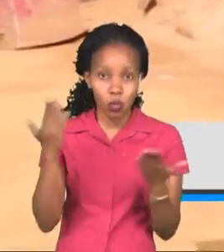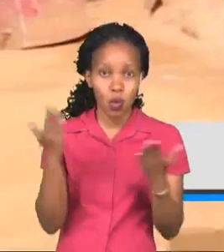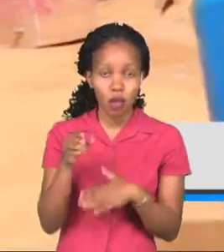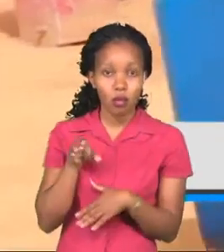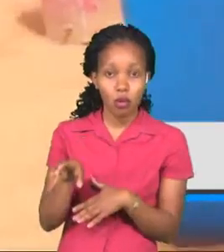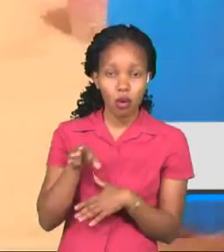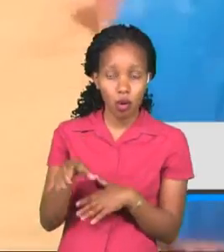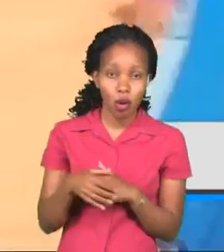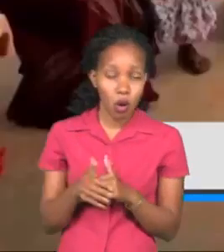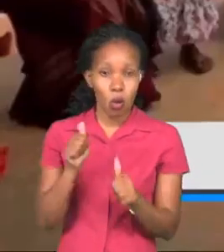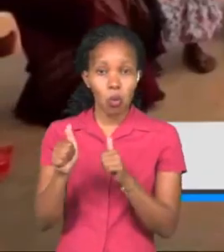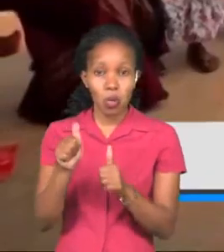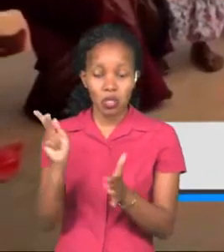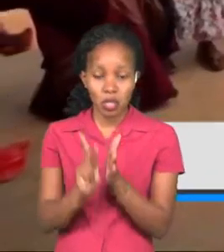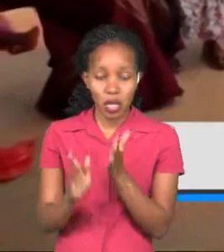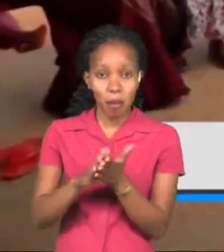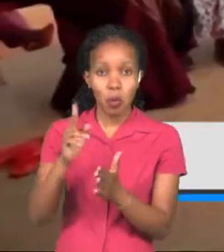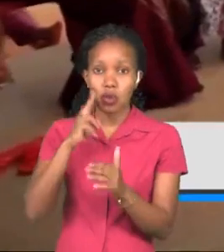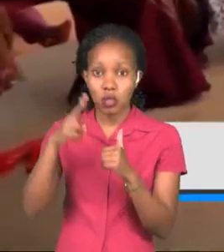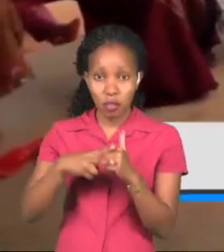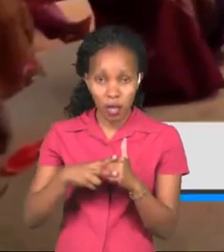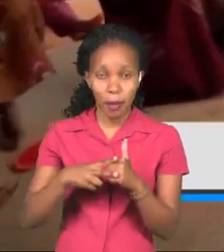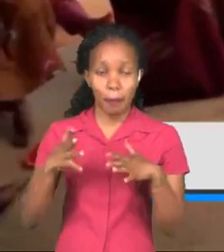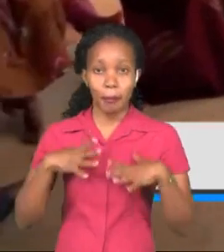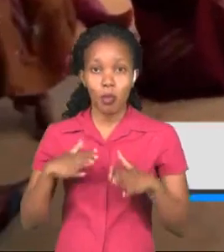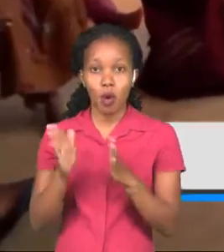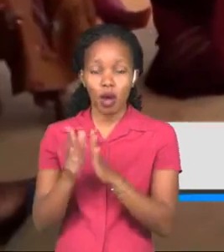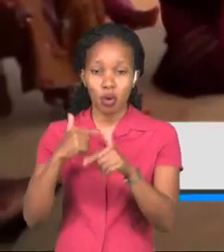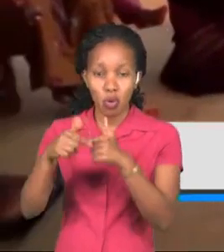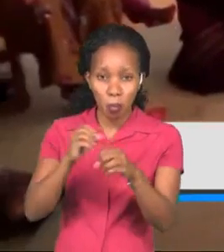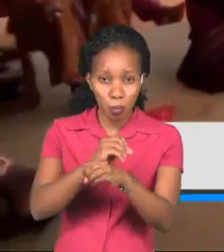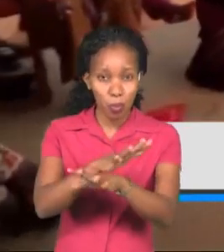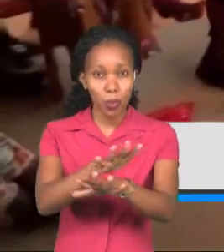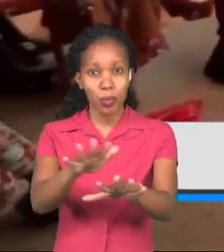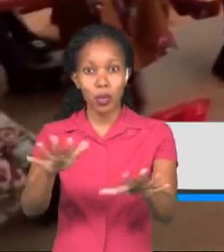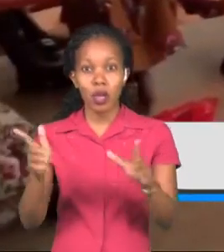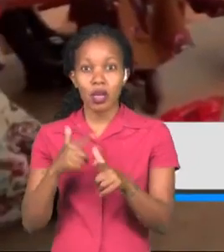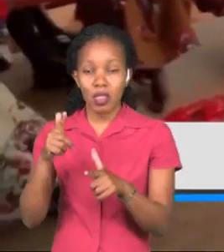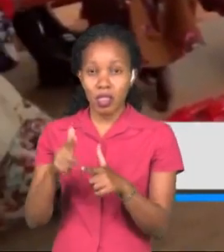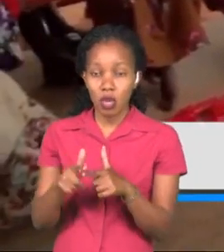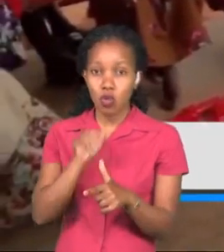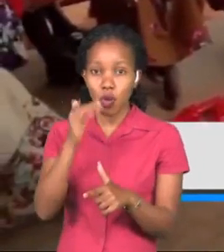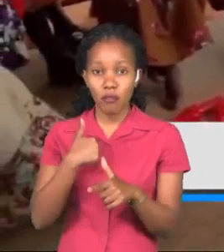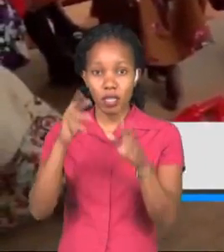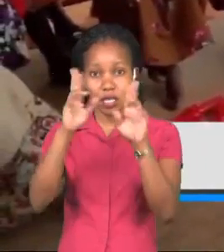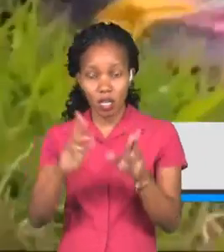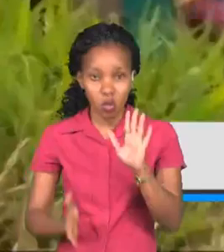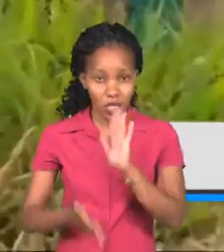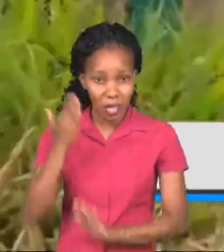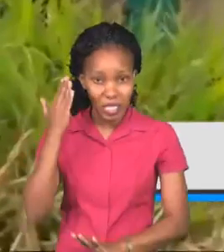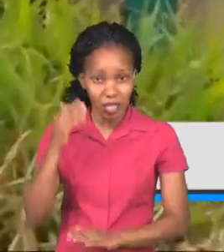Congo that has killed more than 700 people and is continuing to spread does not constitute an international